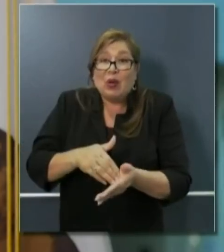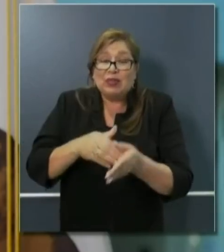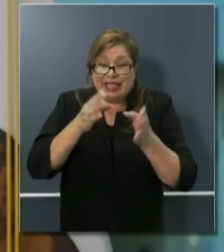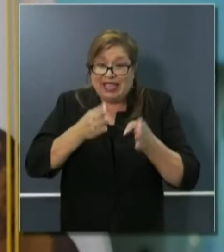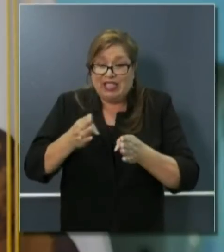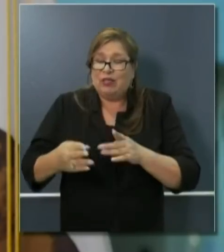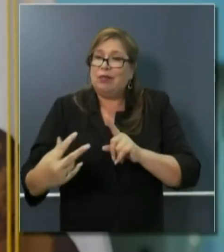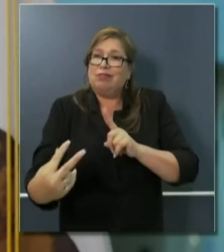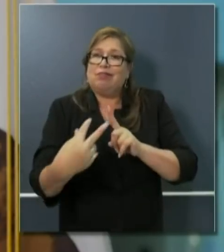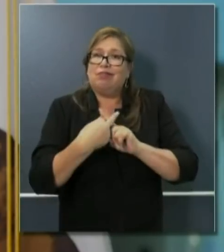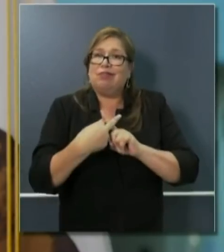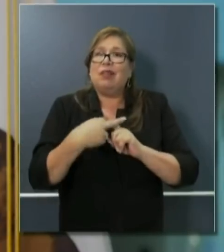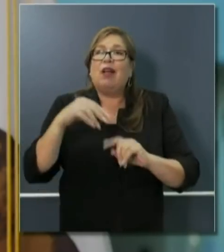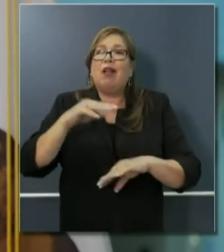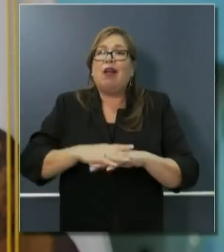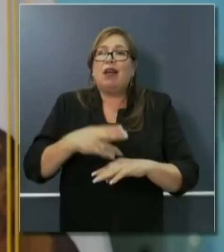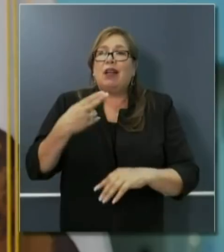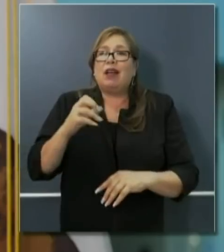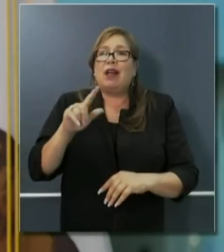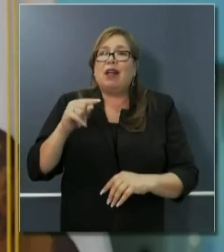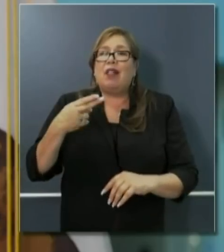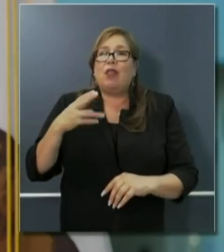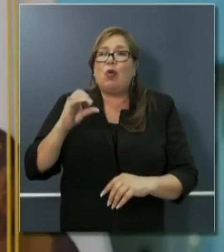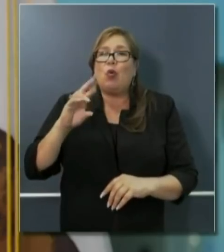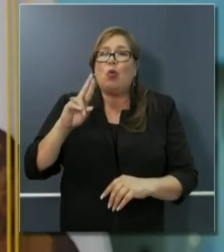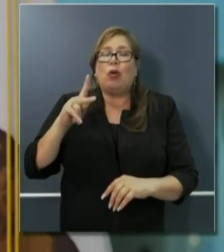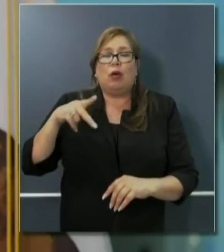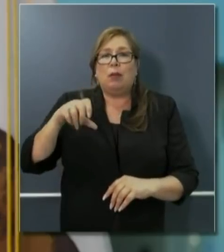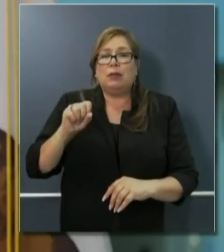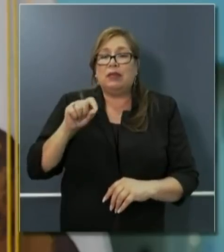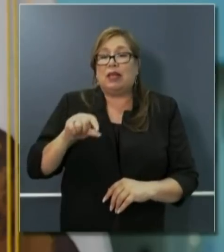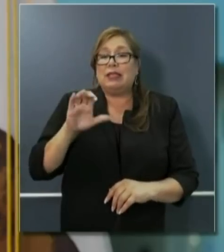on healthcorps.ca.